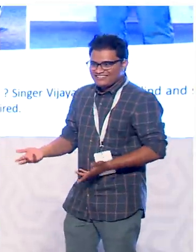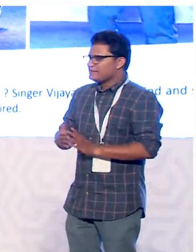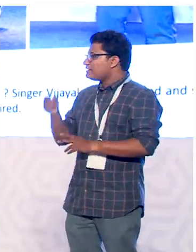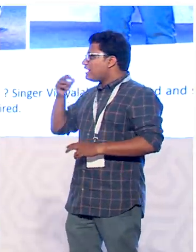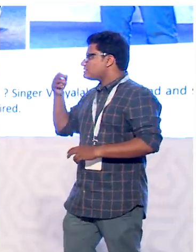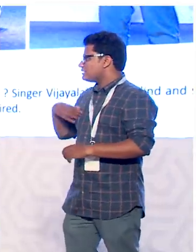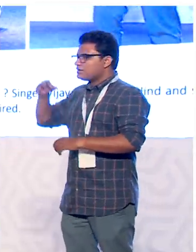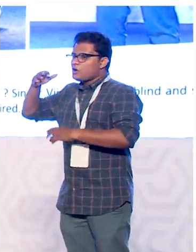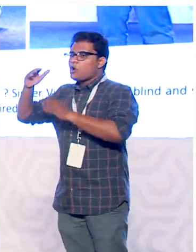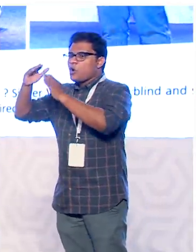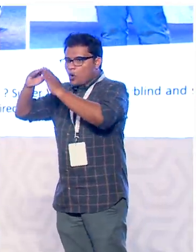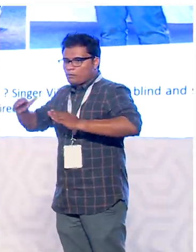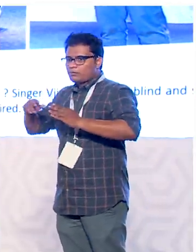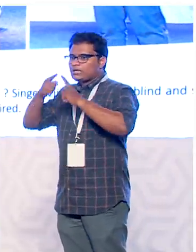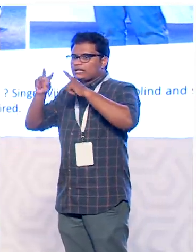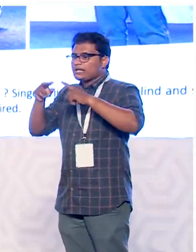or home theater?